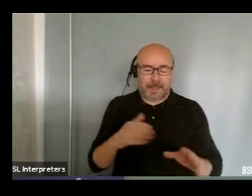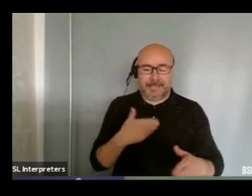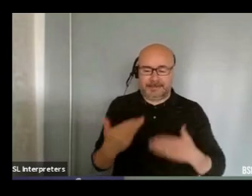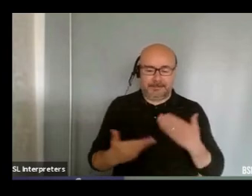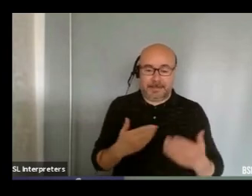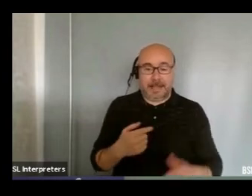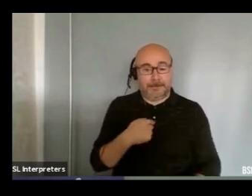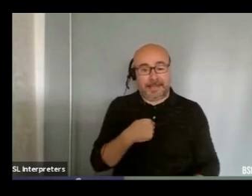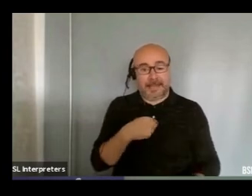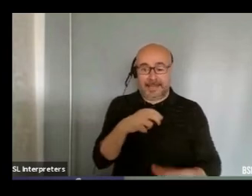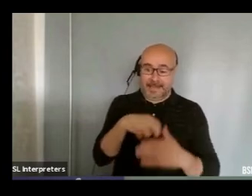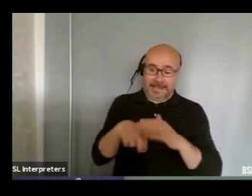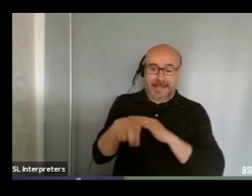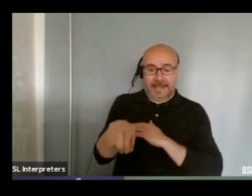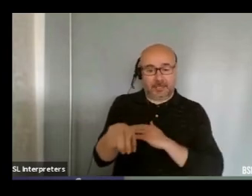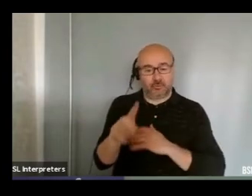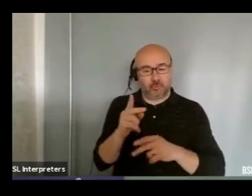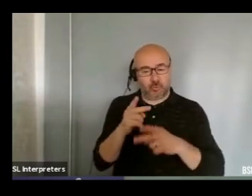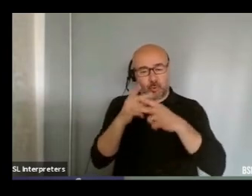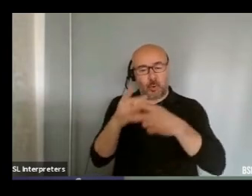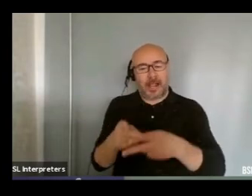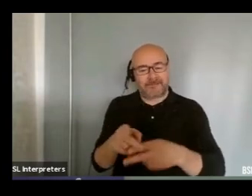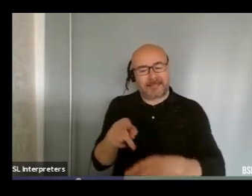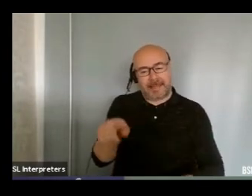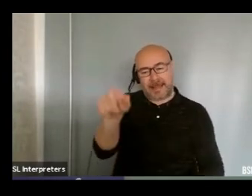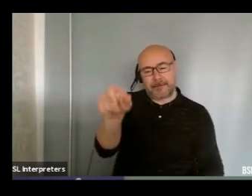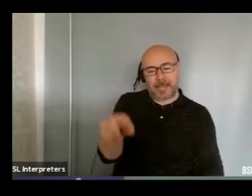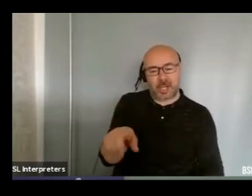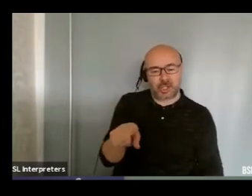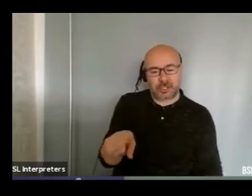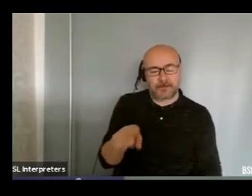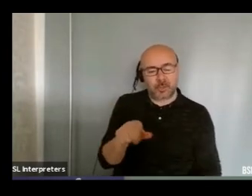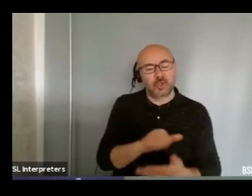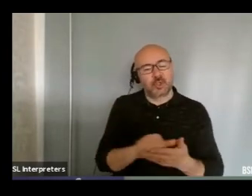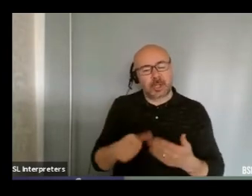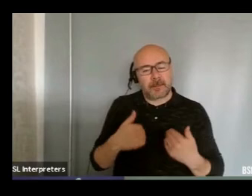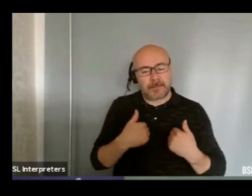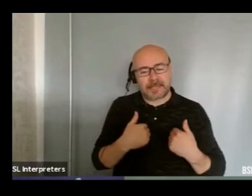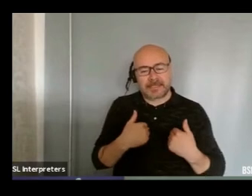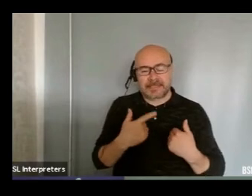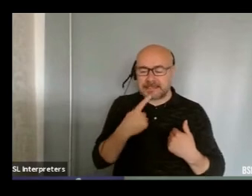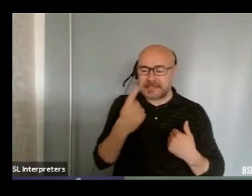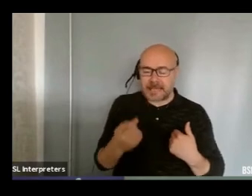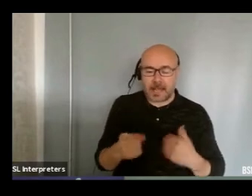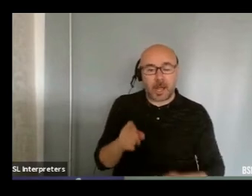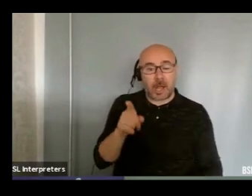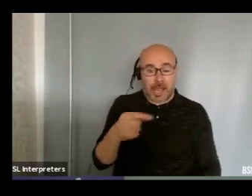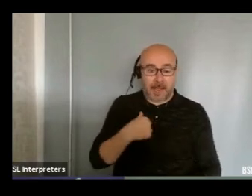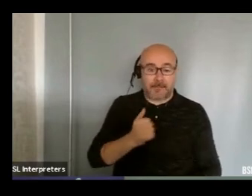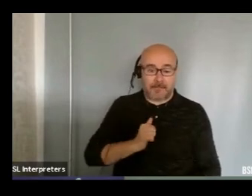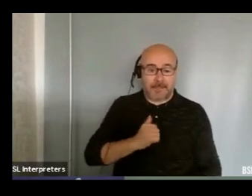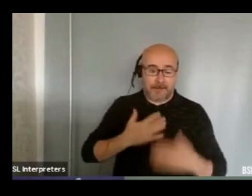went in to take care of him. And when you say, I'm going to bathe you, I'm going to get you dressed, he starts